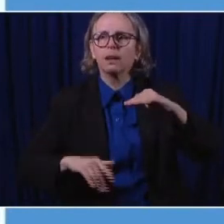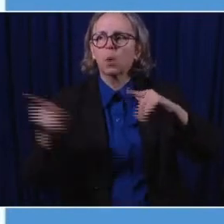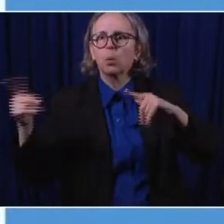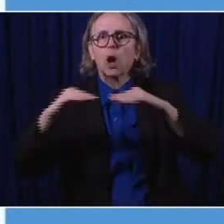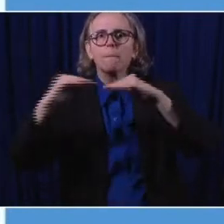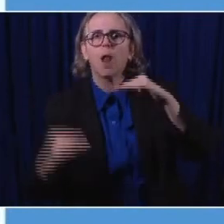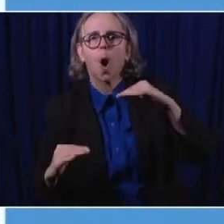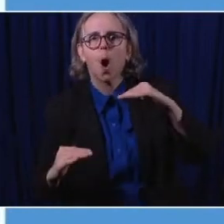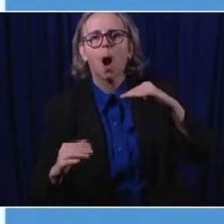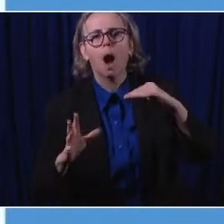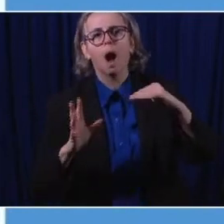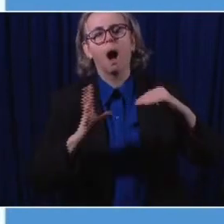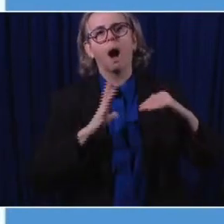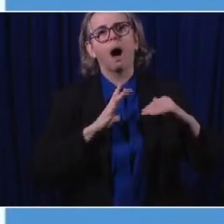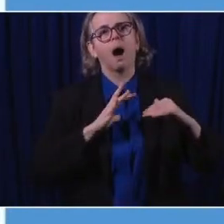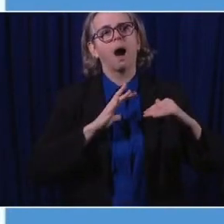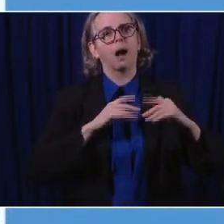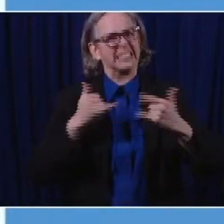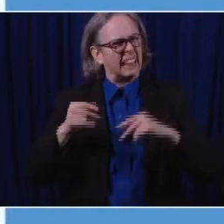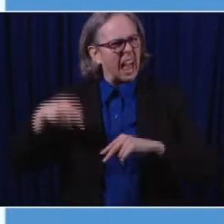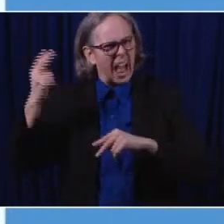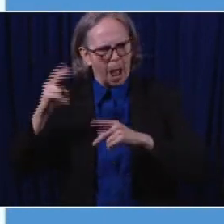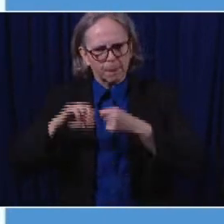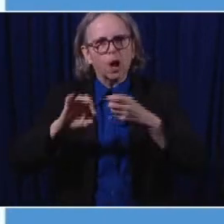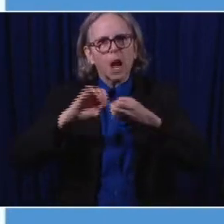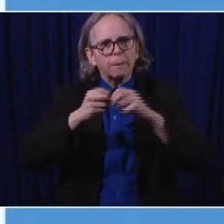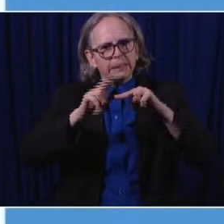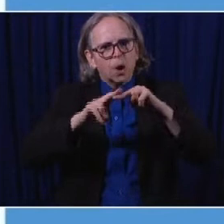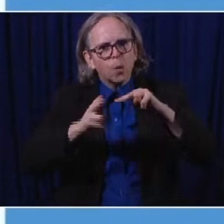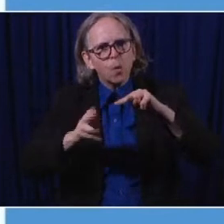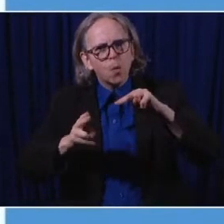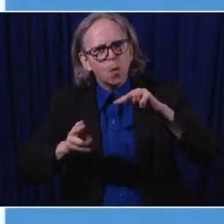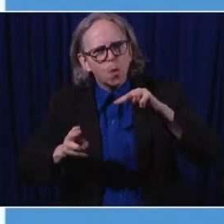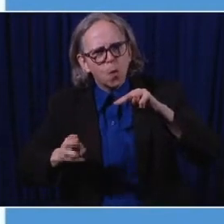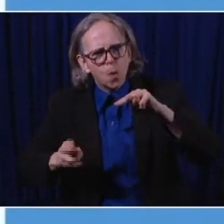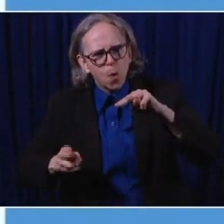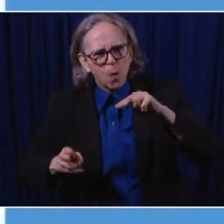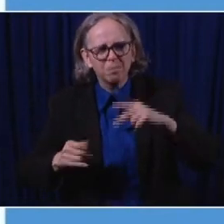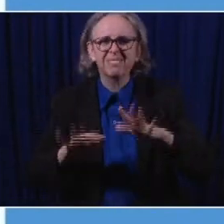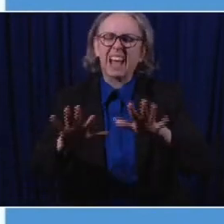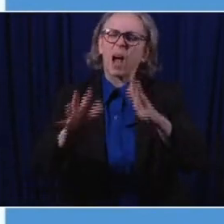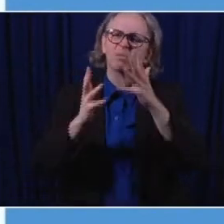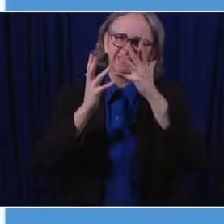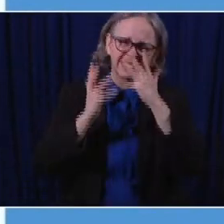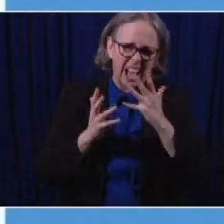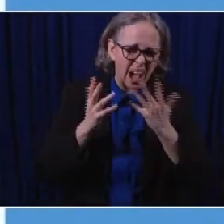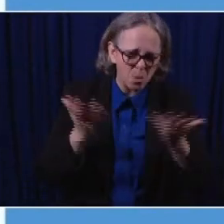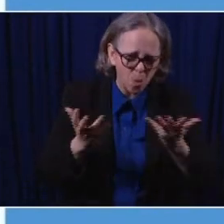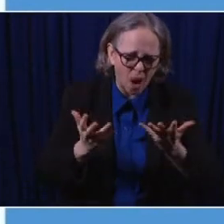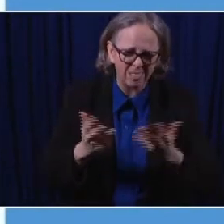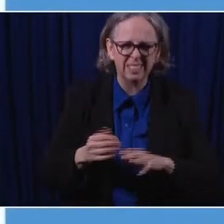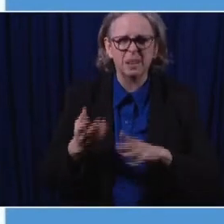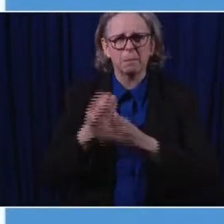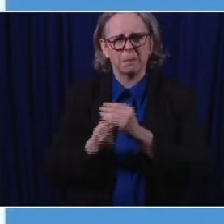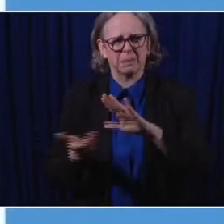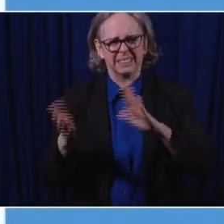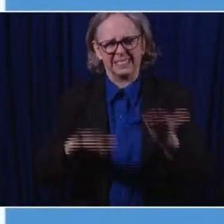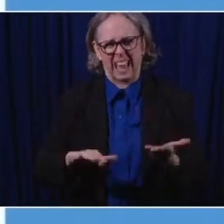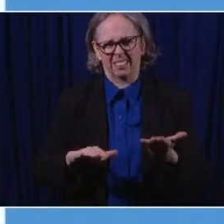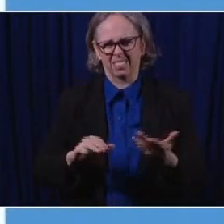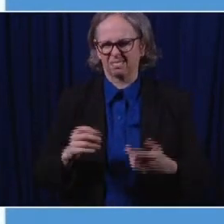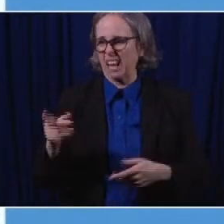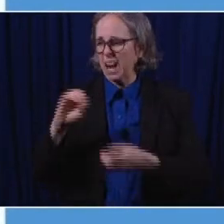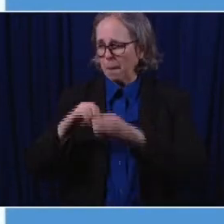but moving in the right direction. Unfortunately, the deaths were higher today than the 21-day average. The same is true